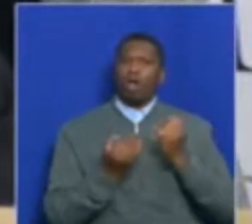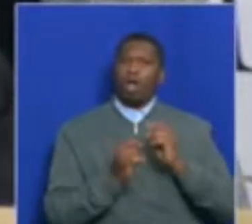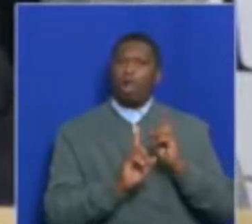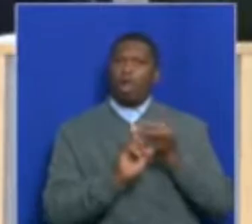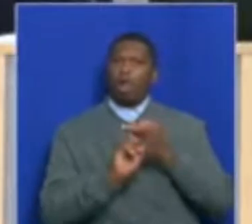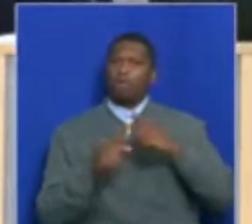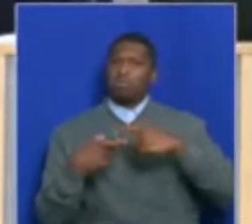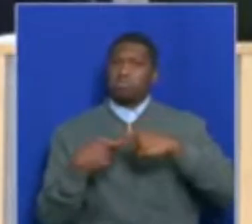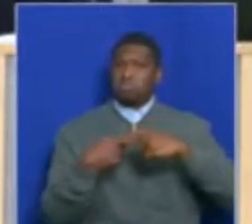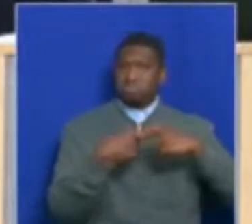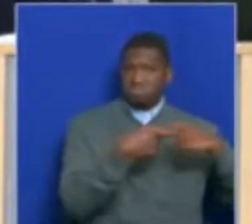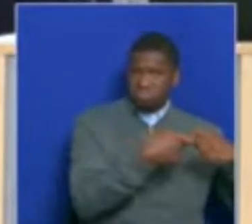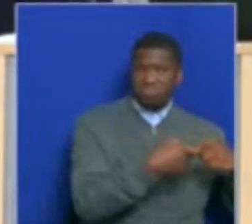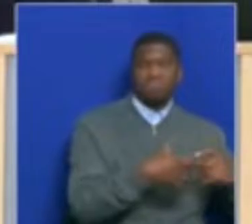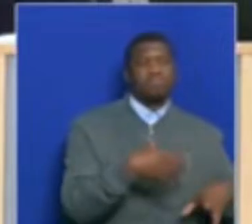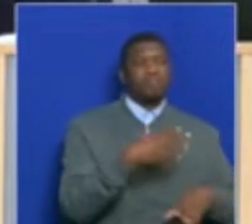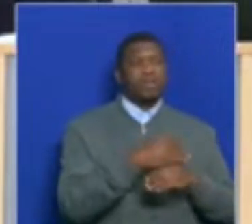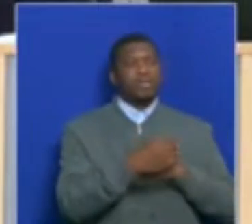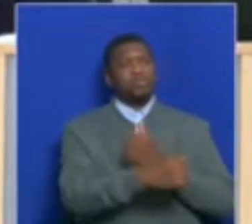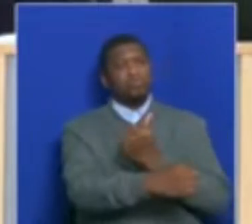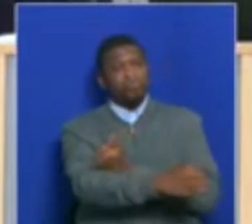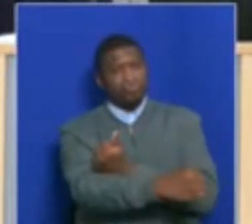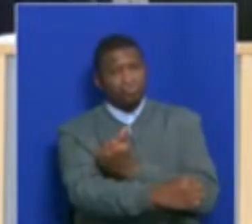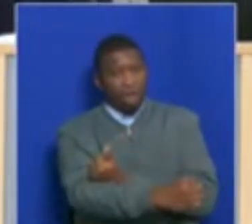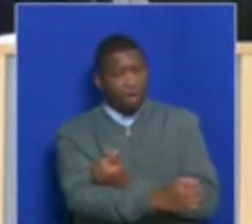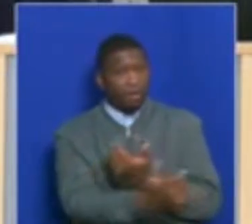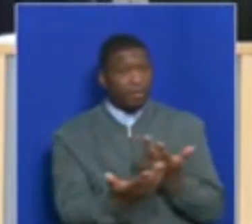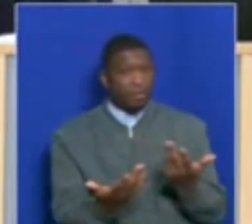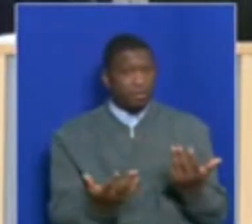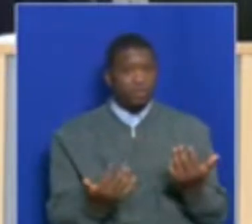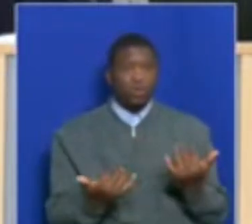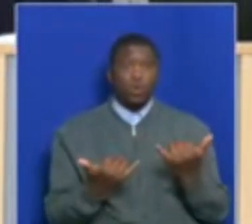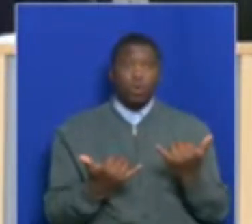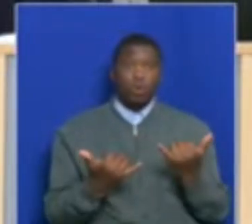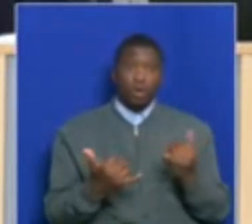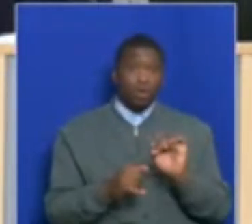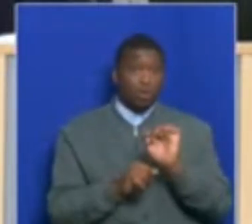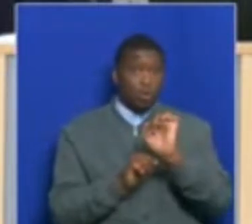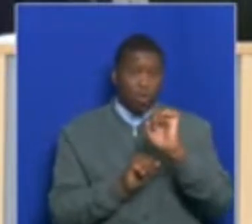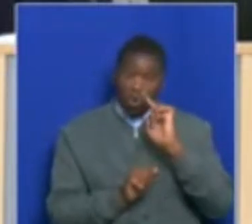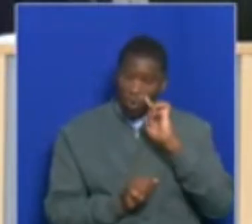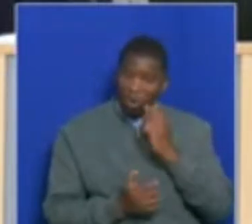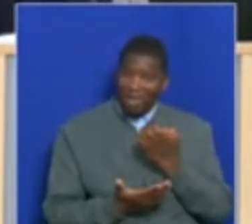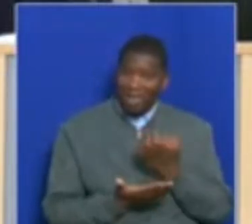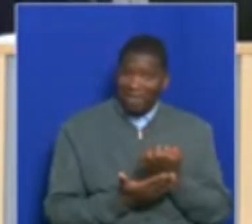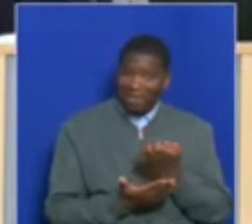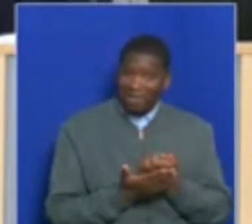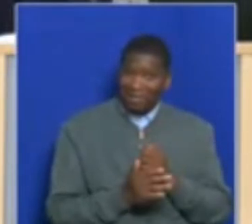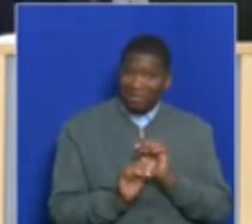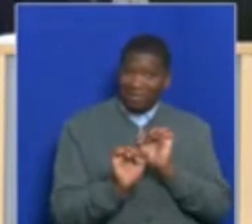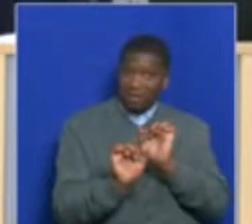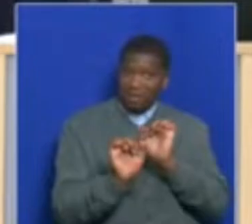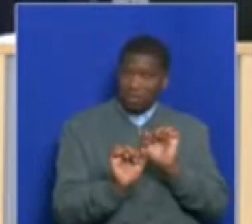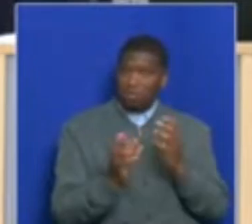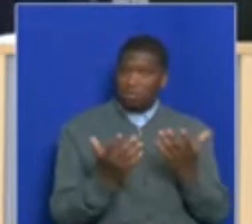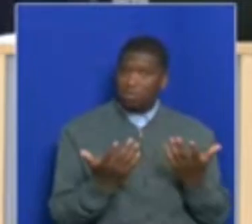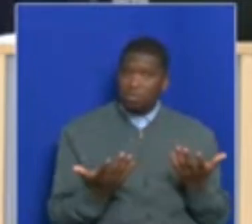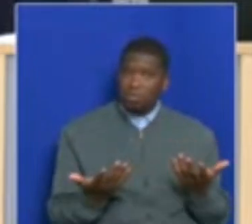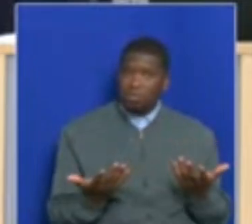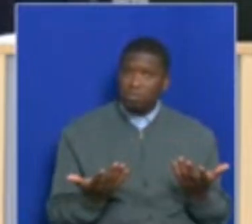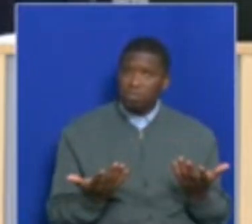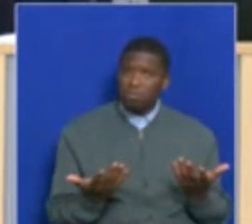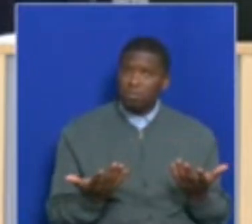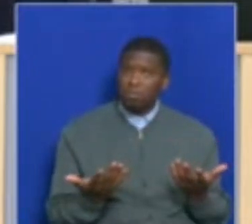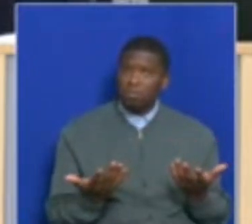context. Now, it's in your evidence. It's not it's not clear, or